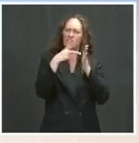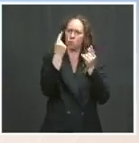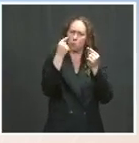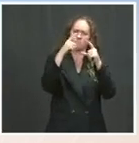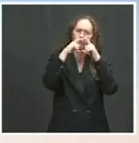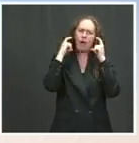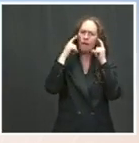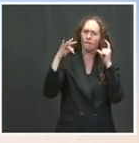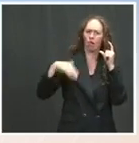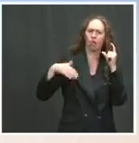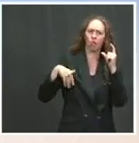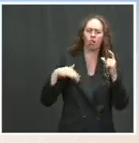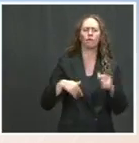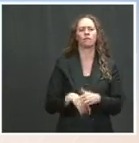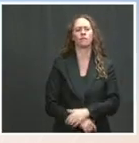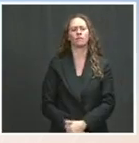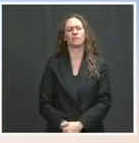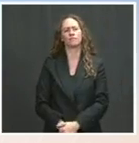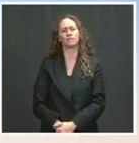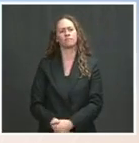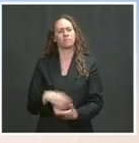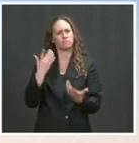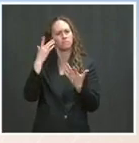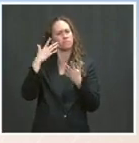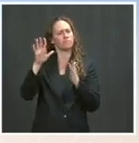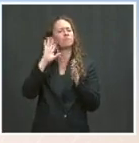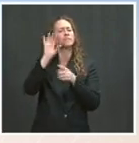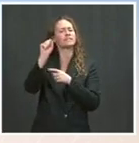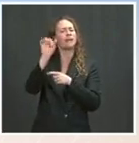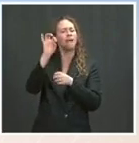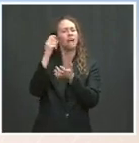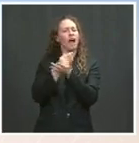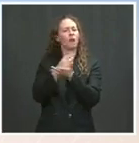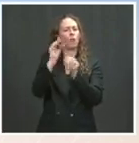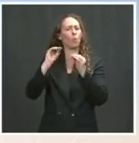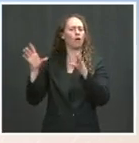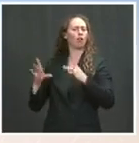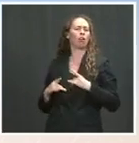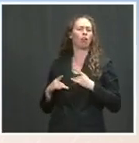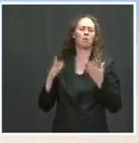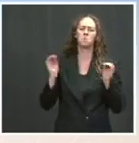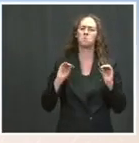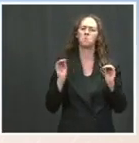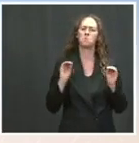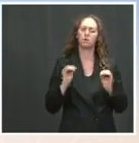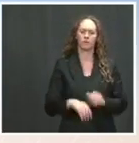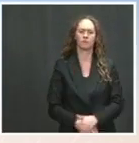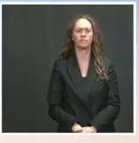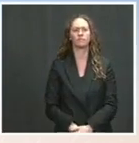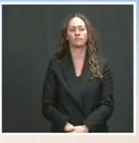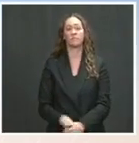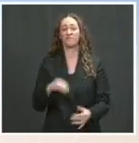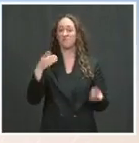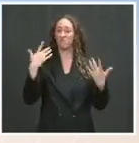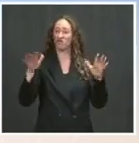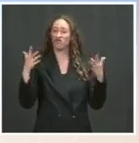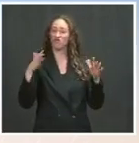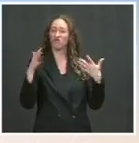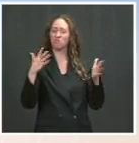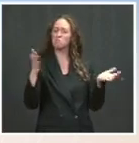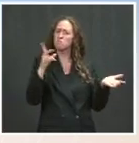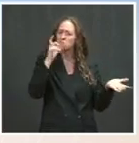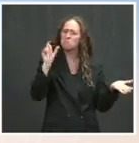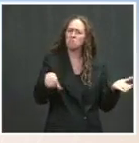be, that provides protection. So, you know, it doesn't, if you're vaccinated, you don't need to wear a mask. So the honor